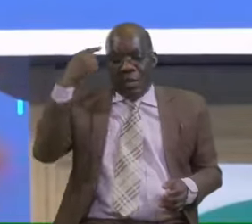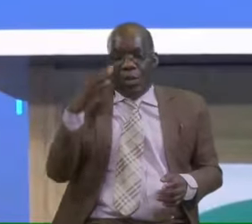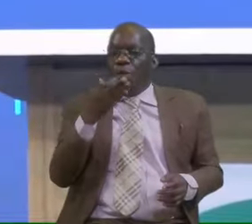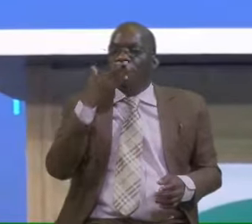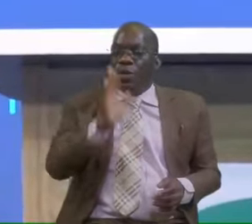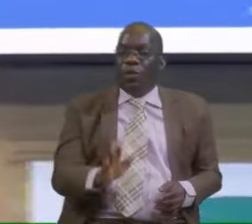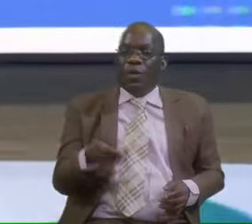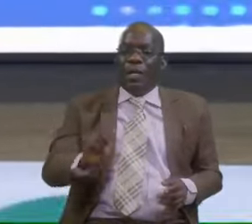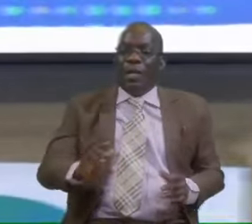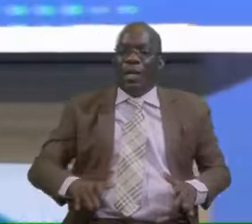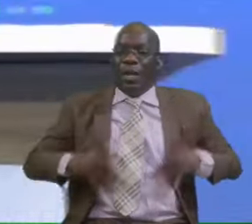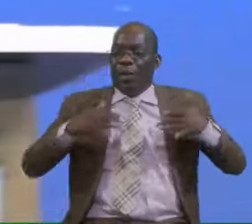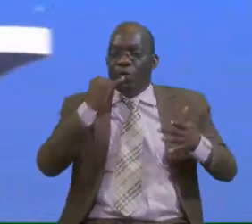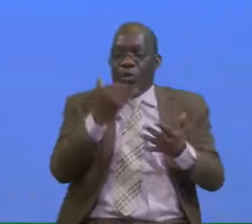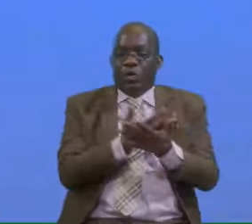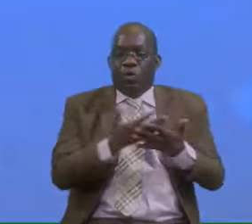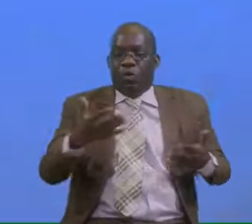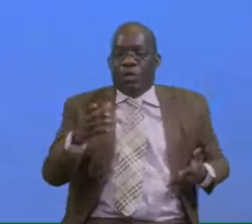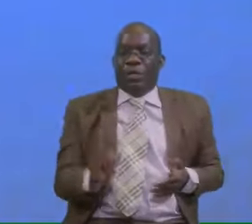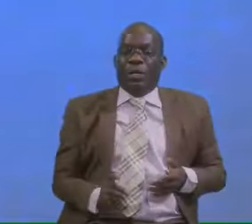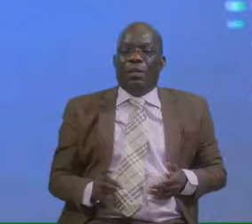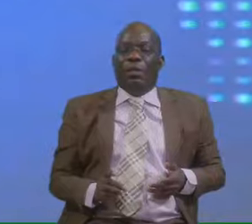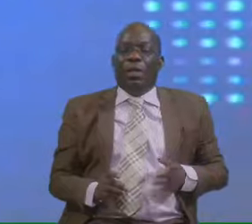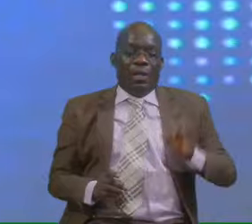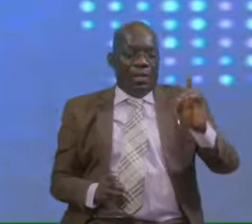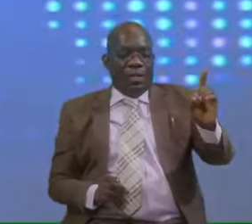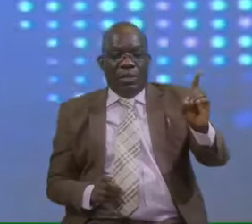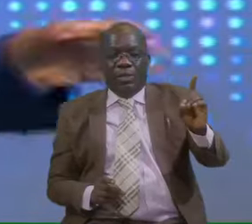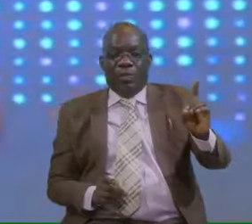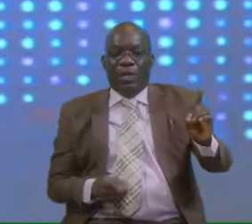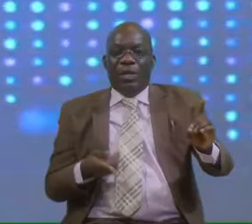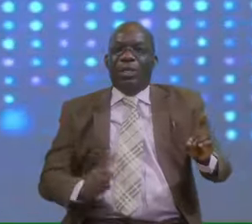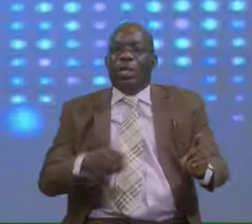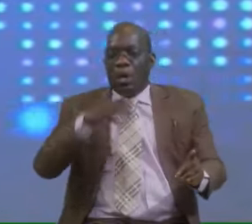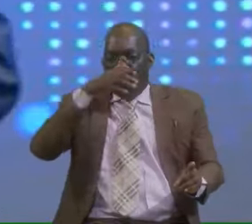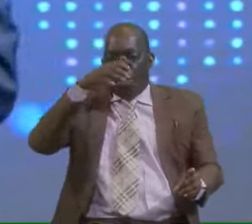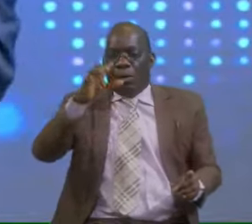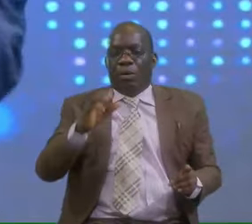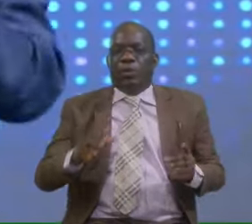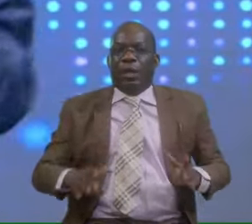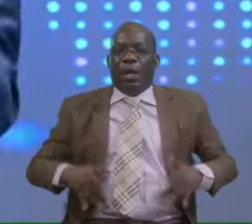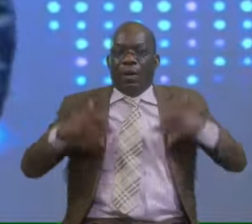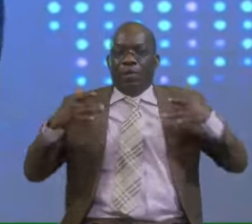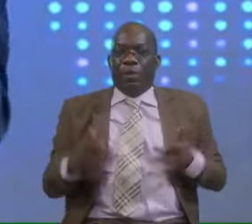is wasted. Deep there is a defiled life. Defiled life. She is